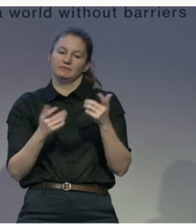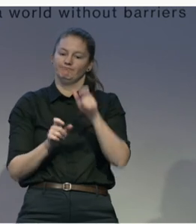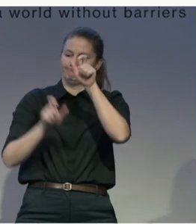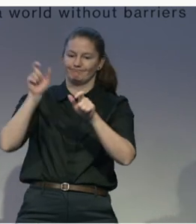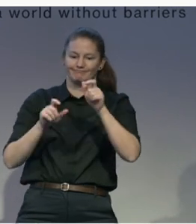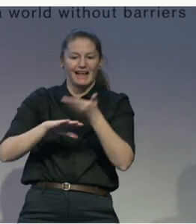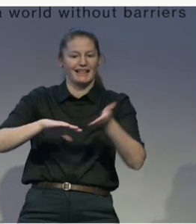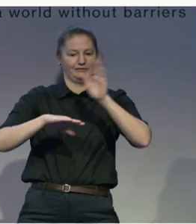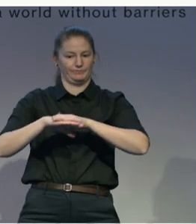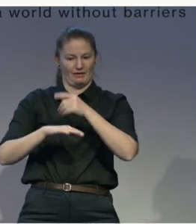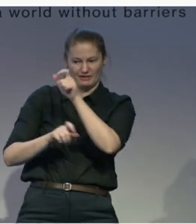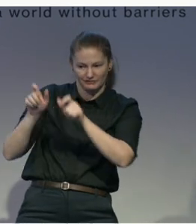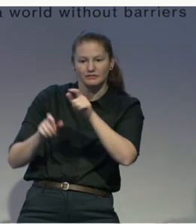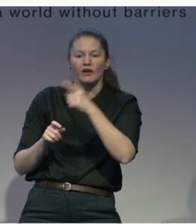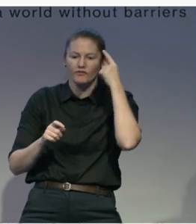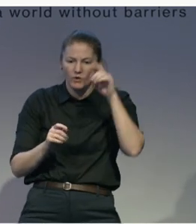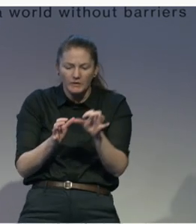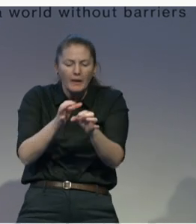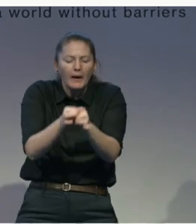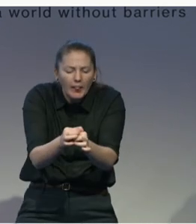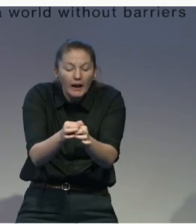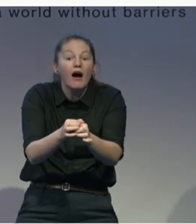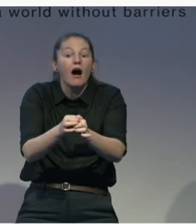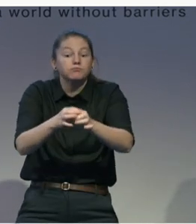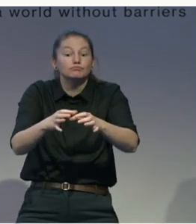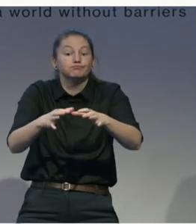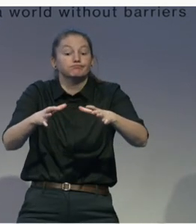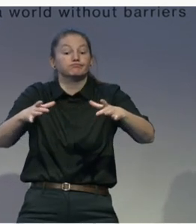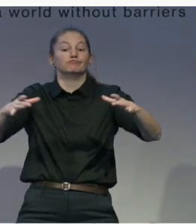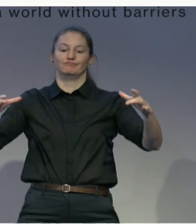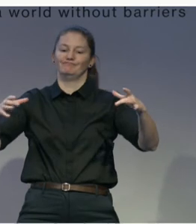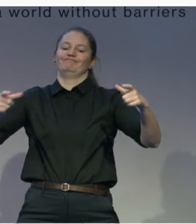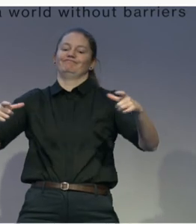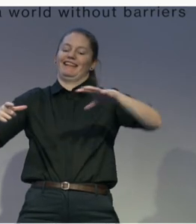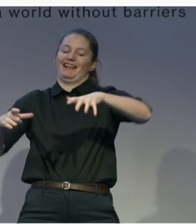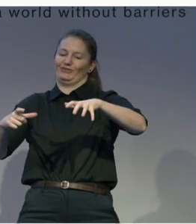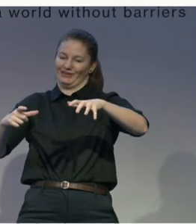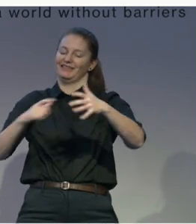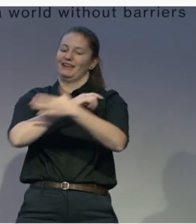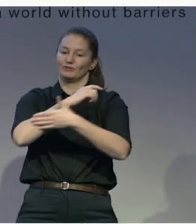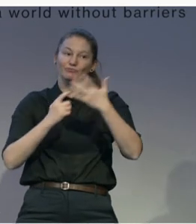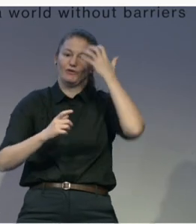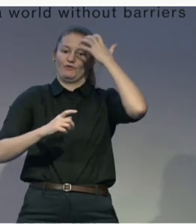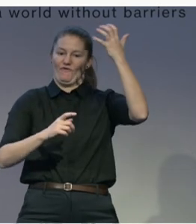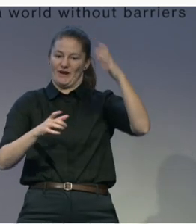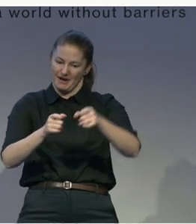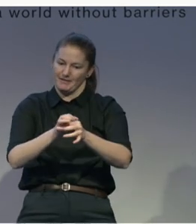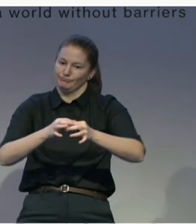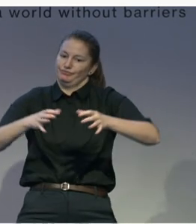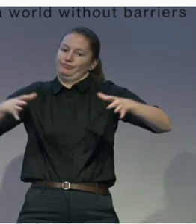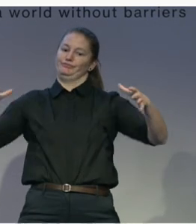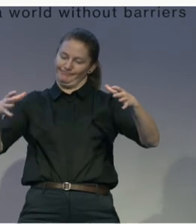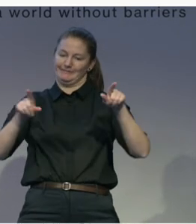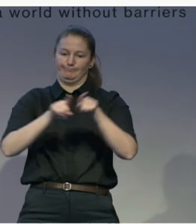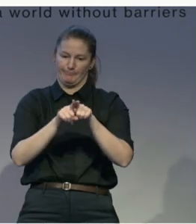the government. And the impact that we see is more participation. And it's not on the picture yet, but it's all